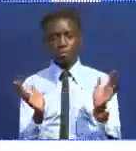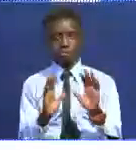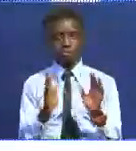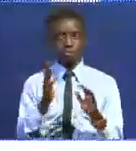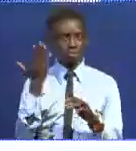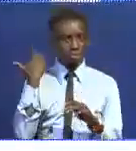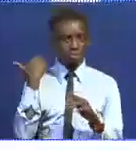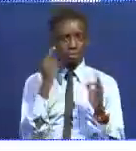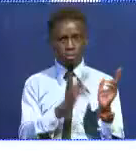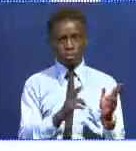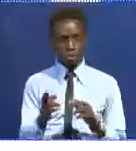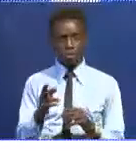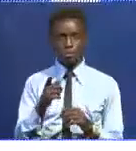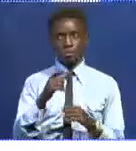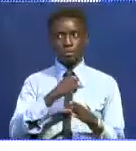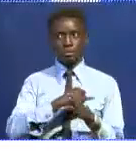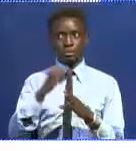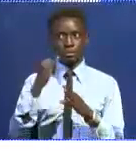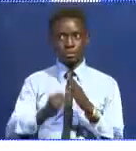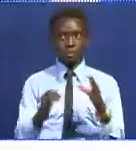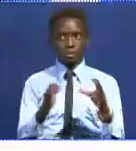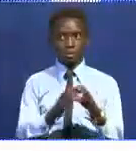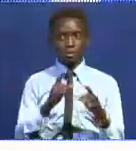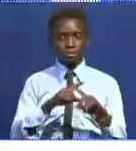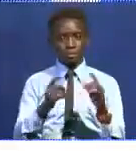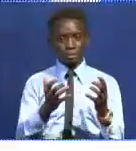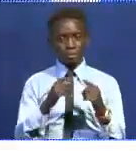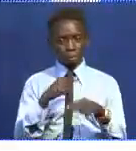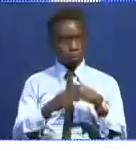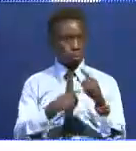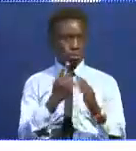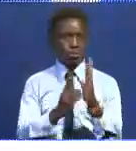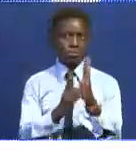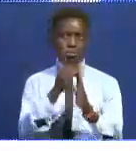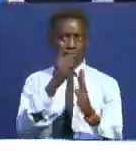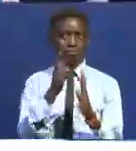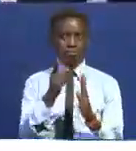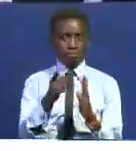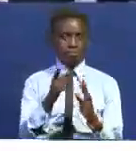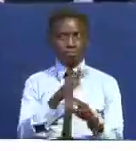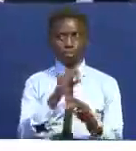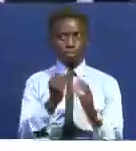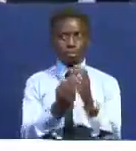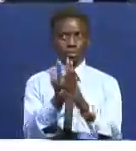the norm for this industry that needs continued development and growth.